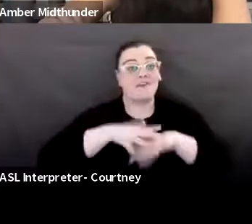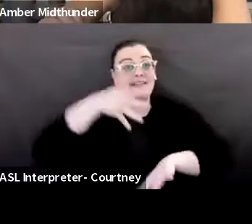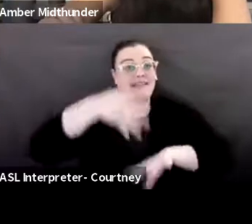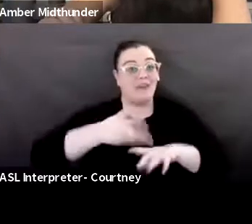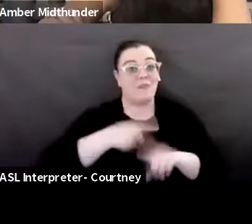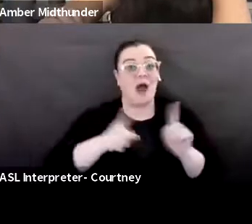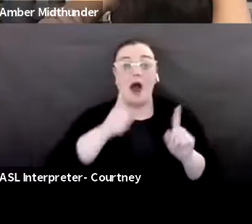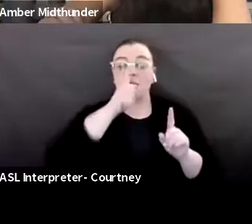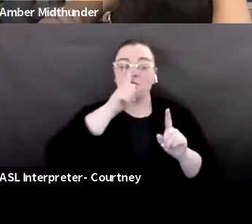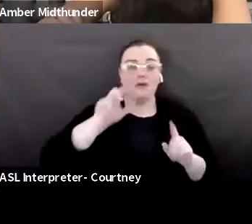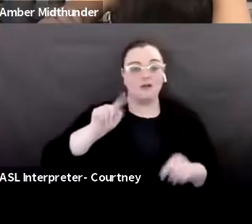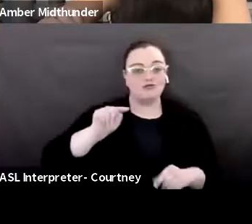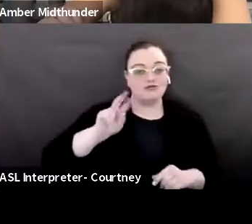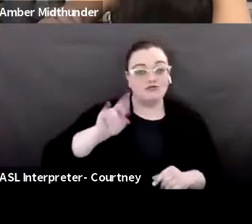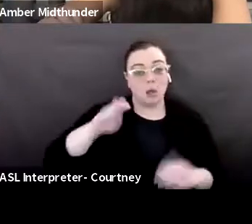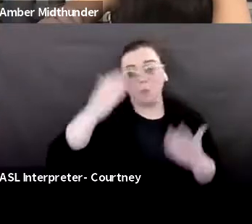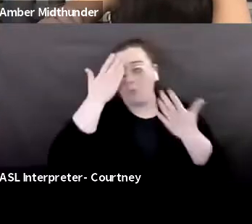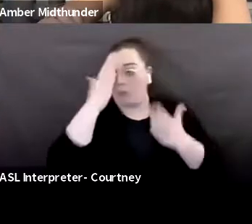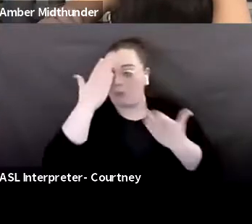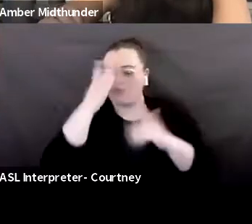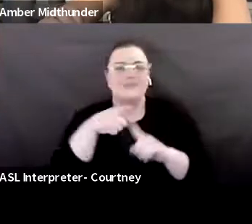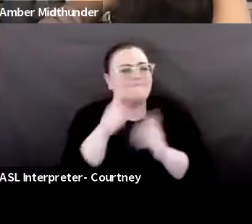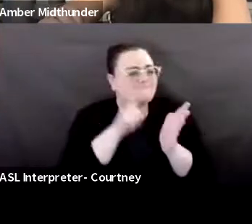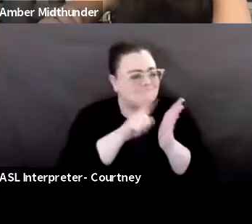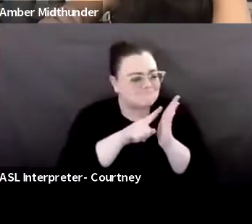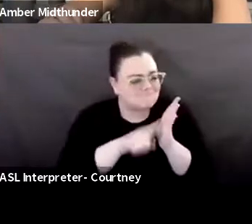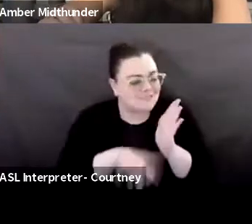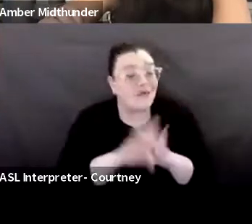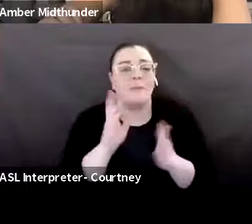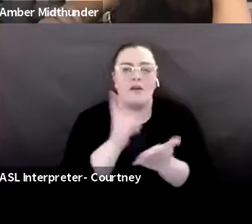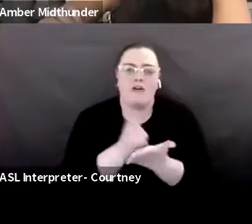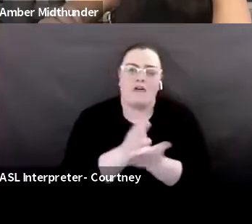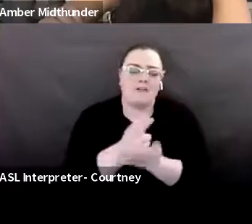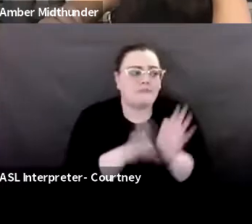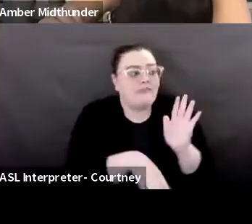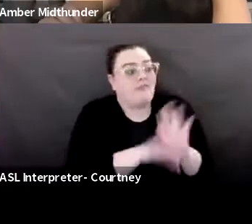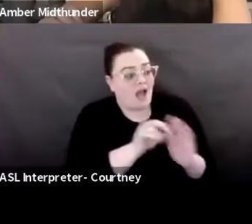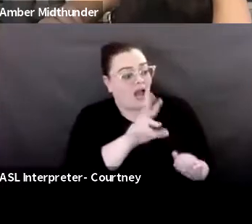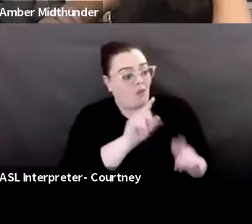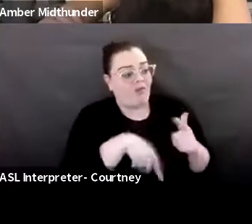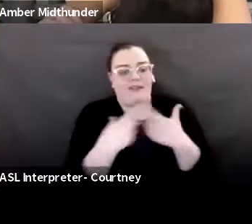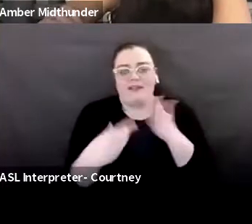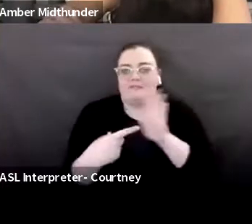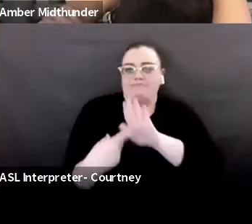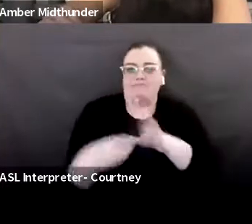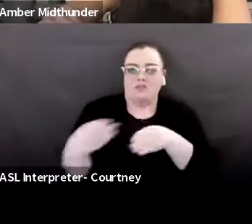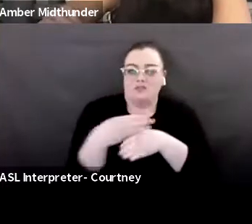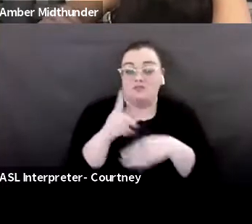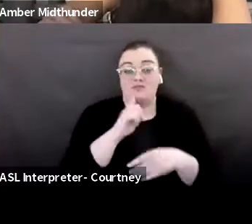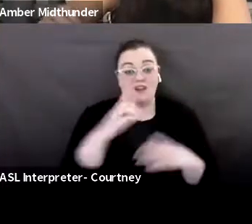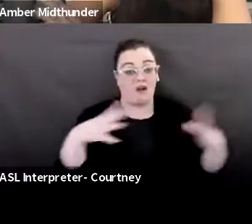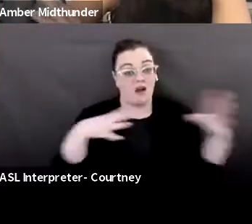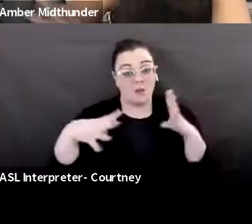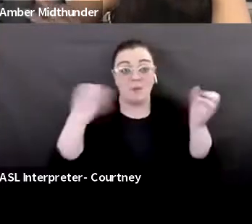claim it. And be honest. I mean, honestly, I think a lot of the situations with Hollywood and a lot of the people that have been called